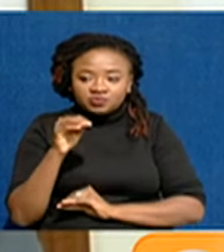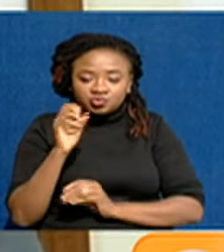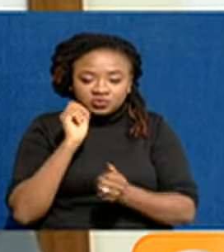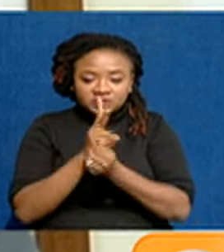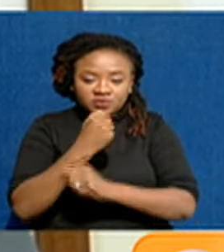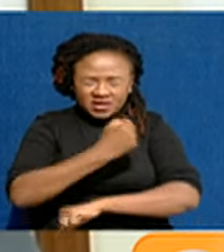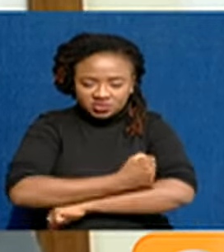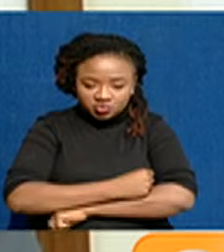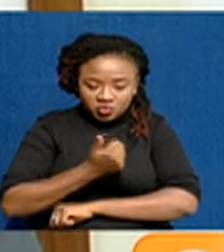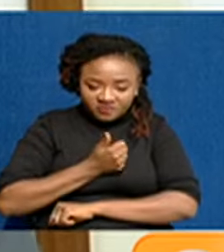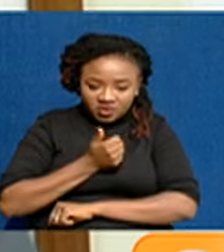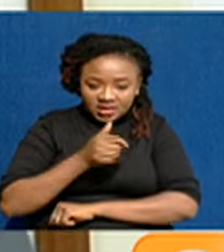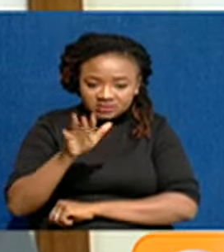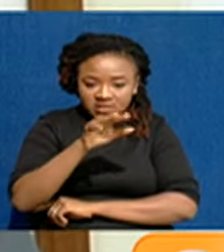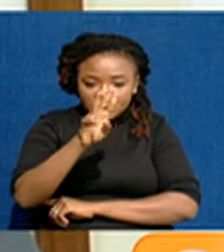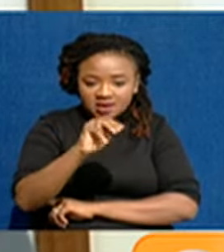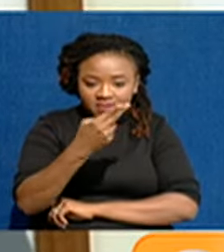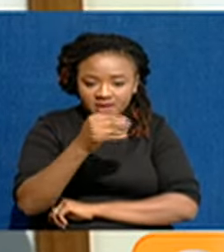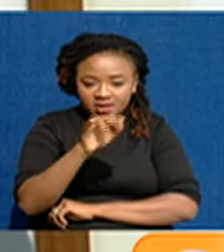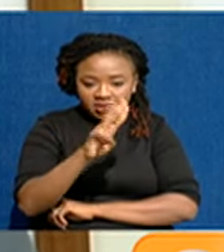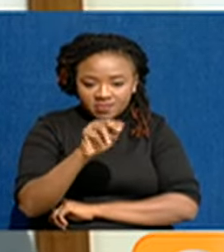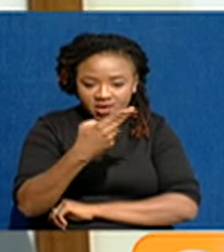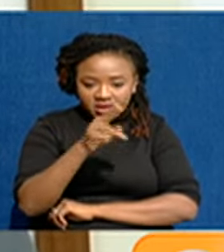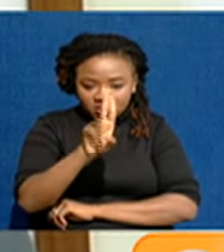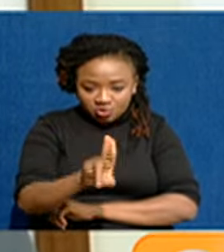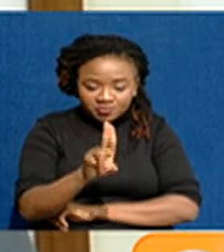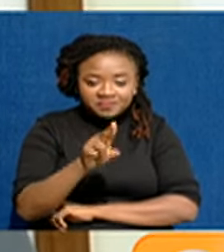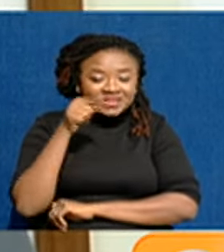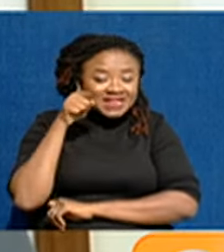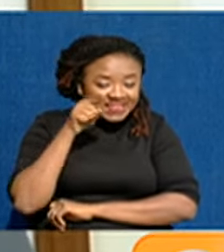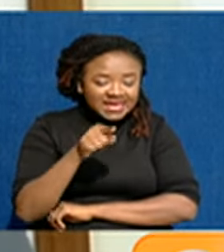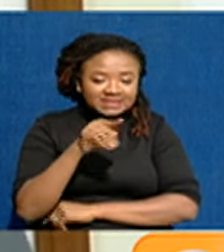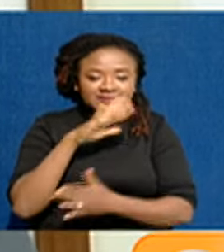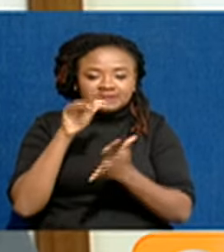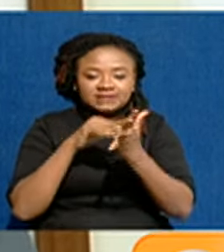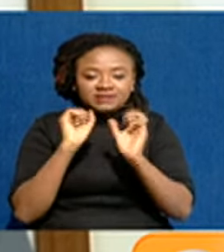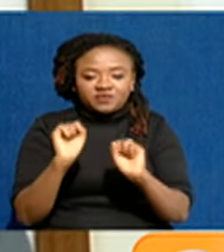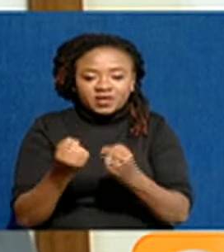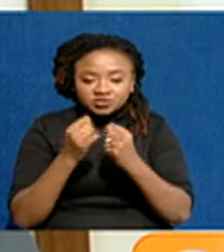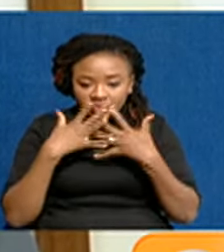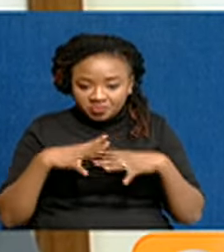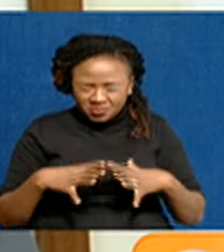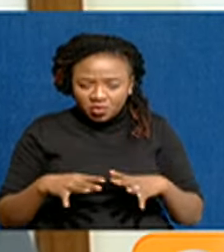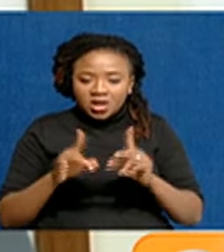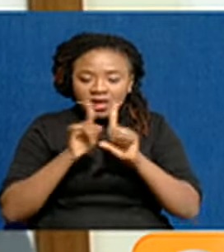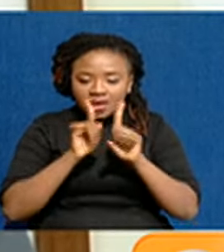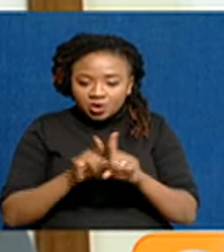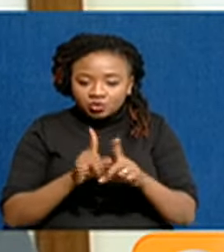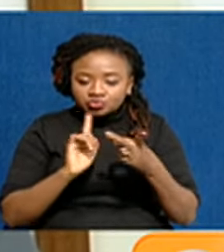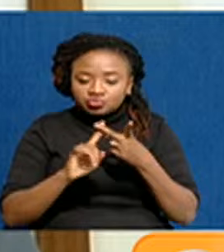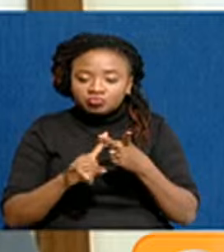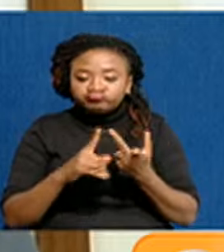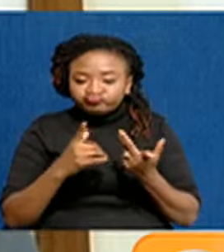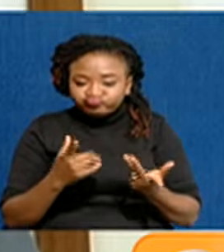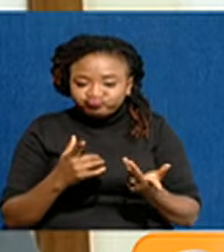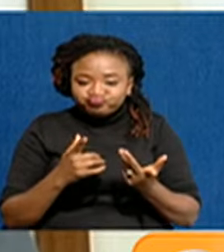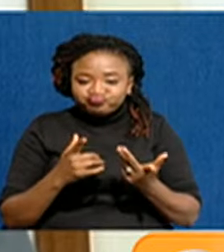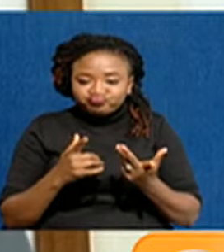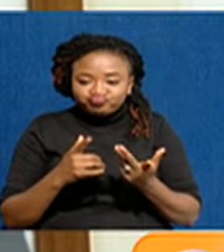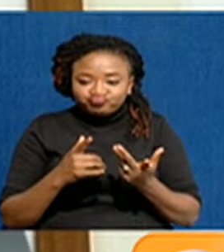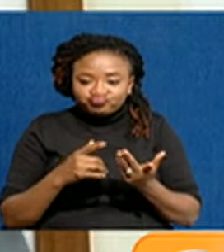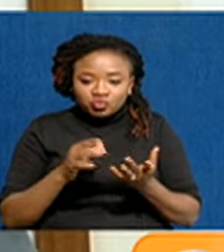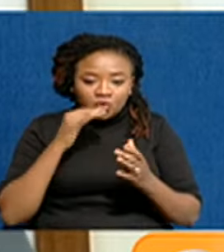in Maimahiu, which is a command center and also rescue center for the affected people who are homeless now in